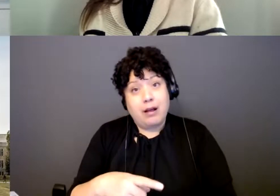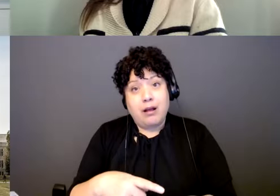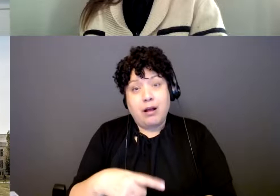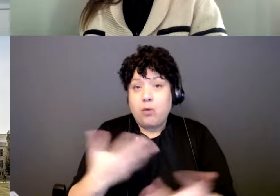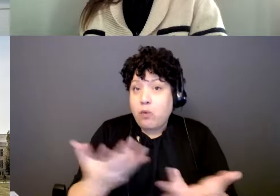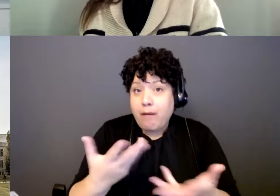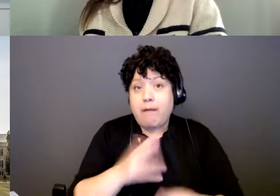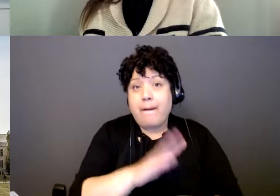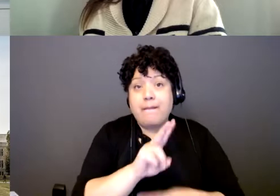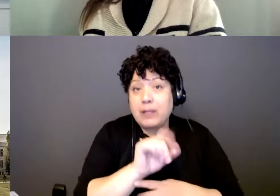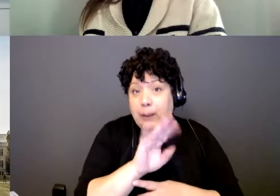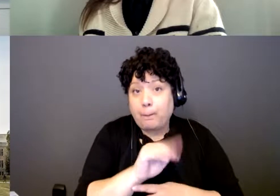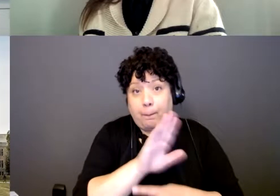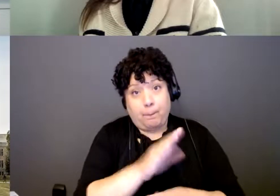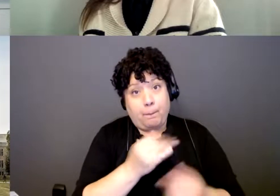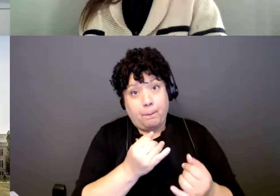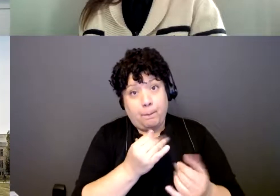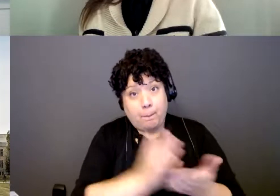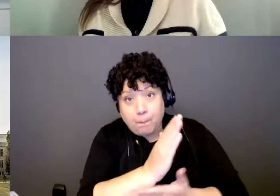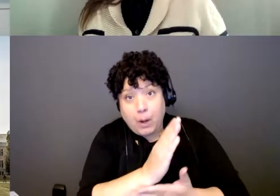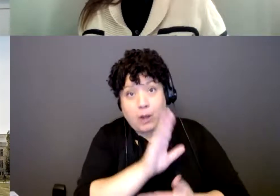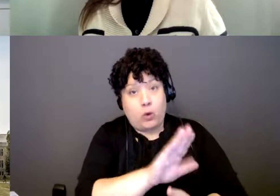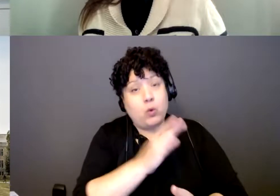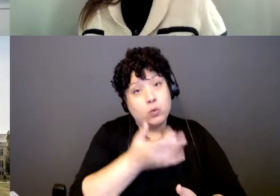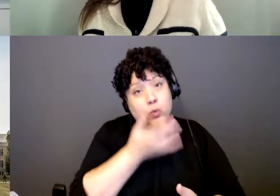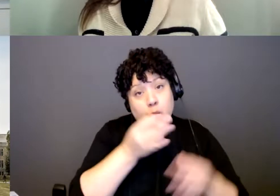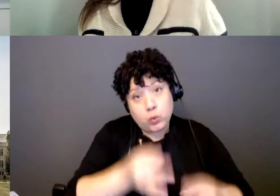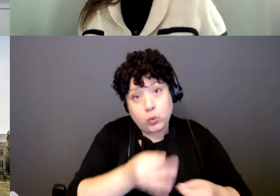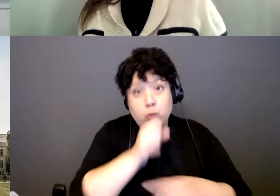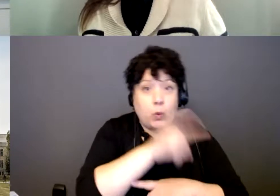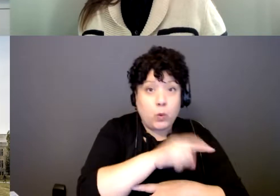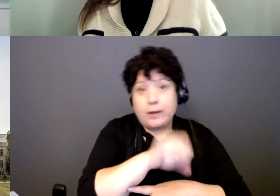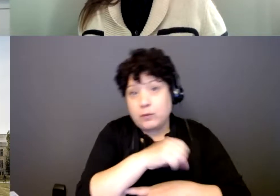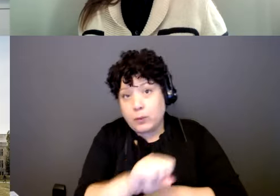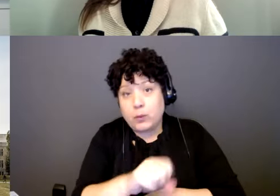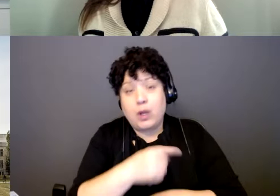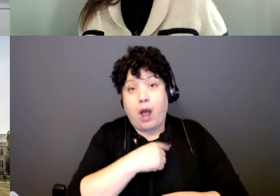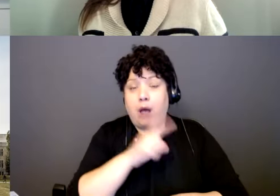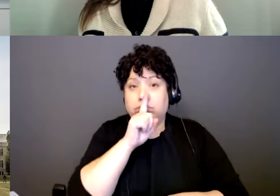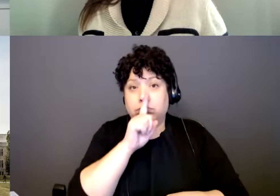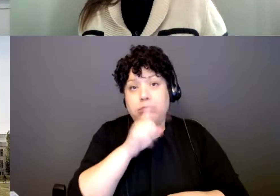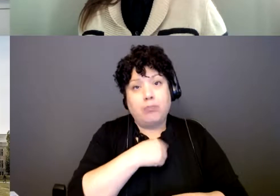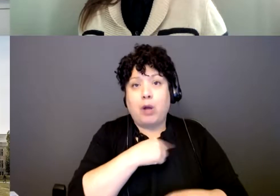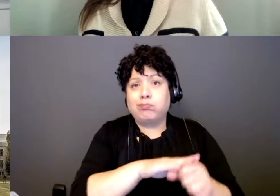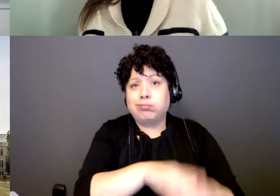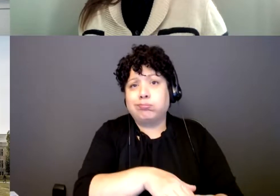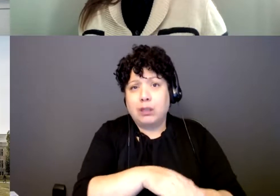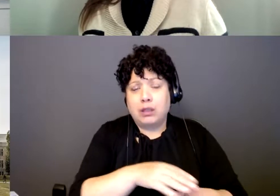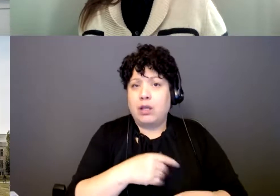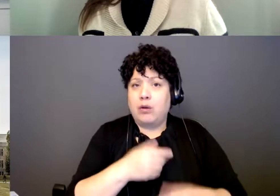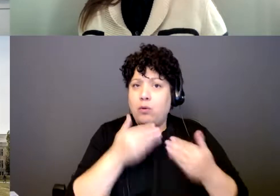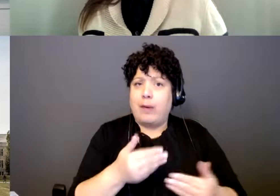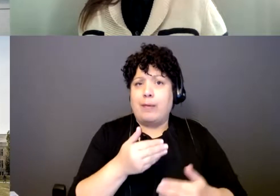right to choose and do what's right for them. And I don't want to take that away. However, I do think there needs to be an informed